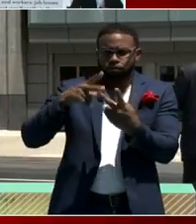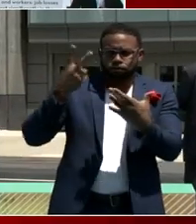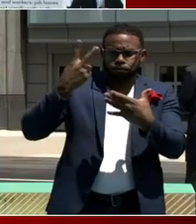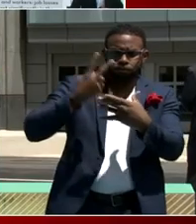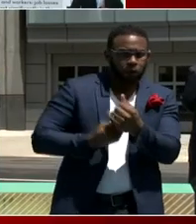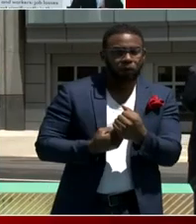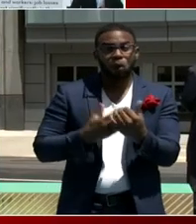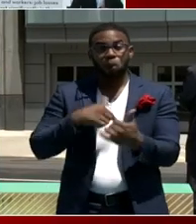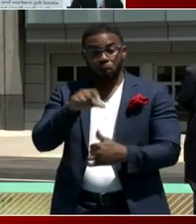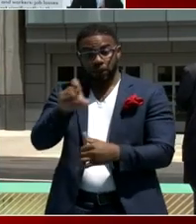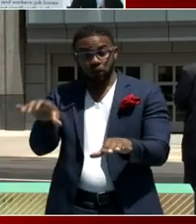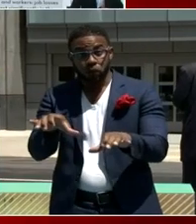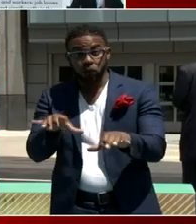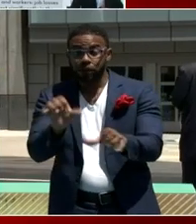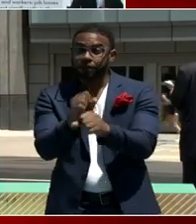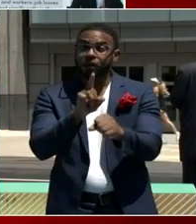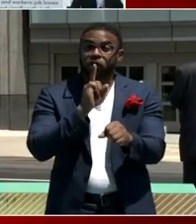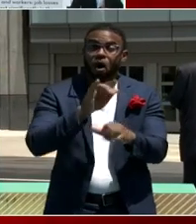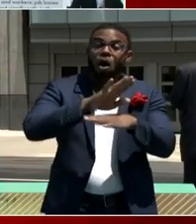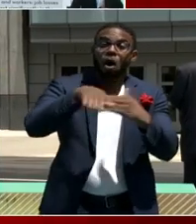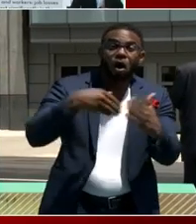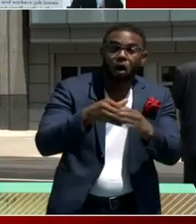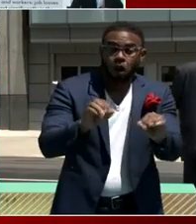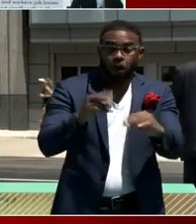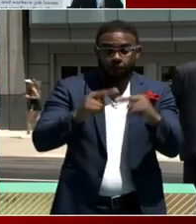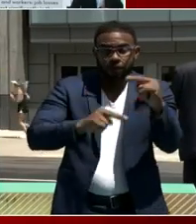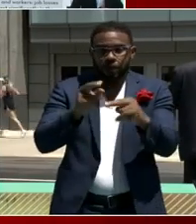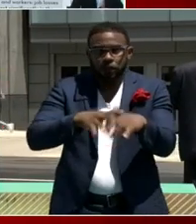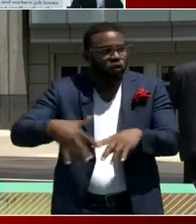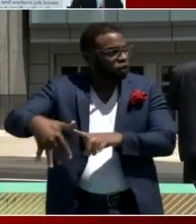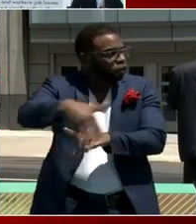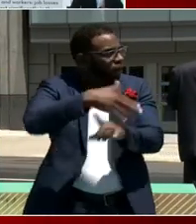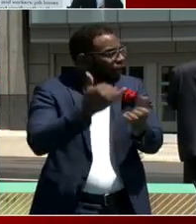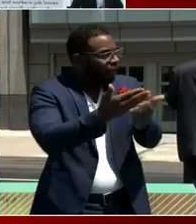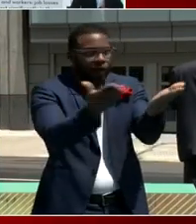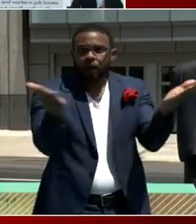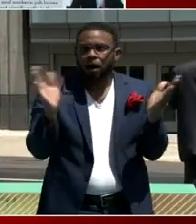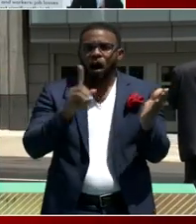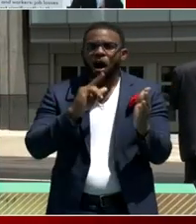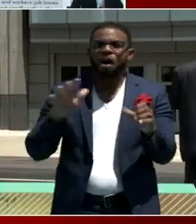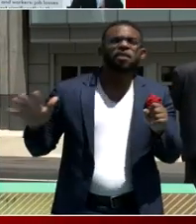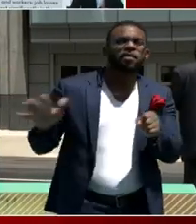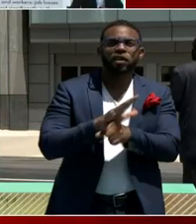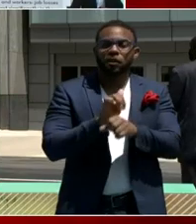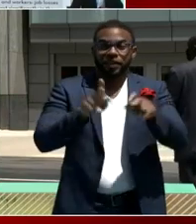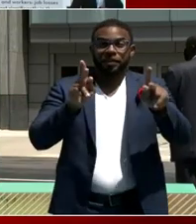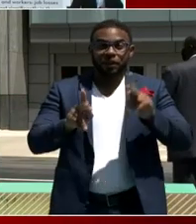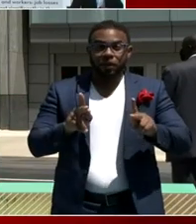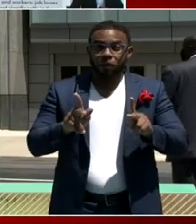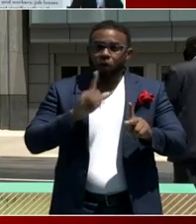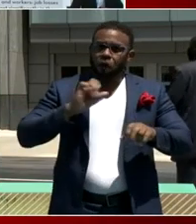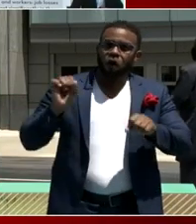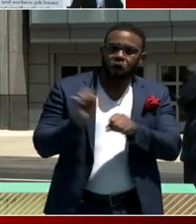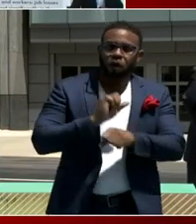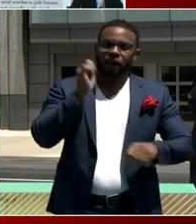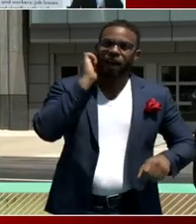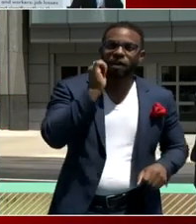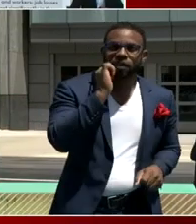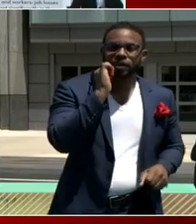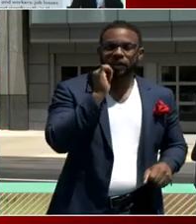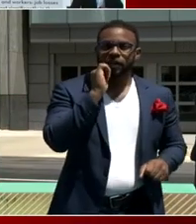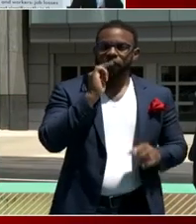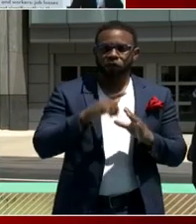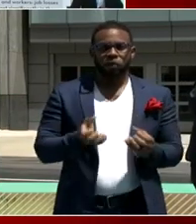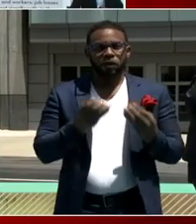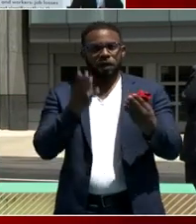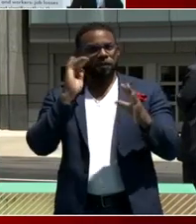hand. What we need to do is make sure that all the office buildings that surround us right now are filled with people who are working every day